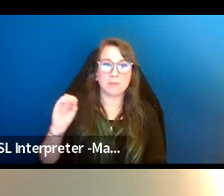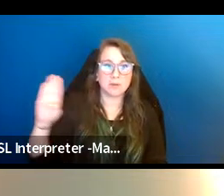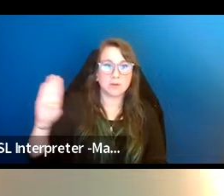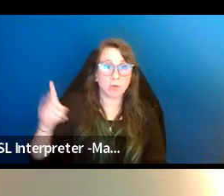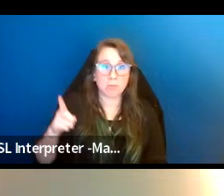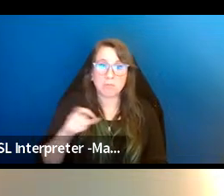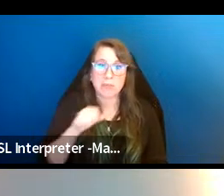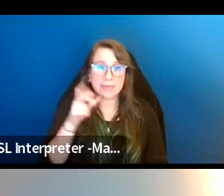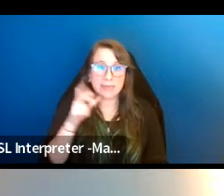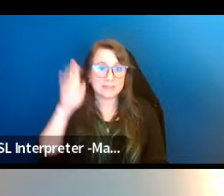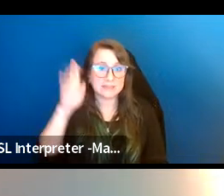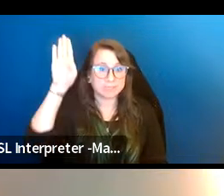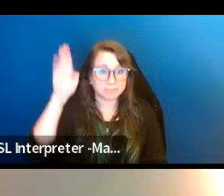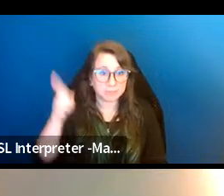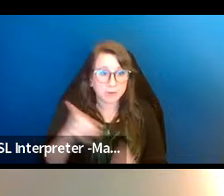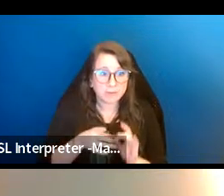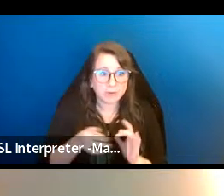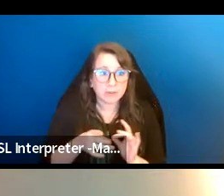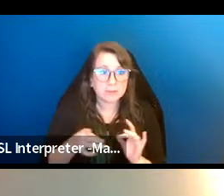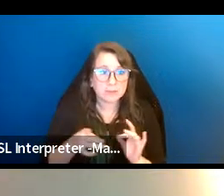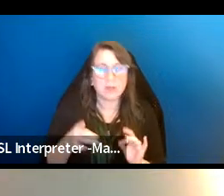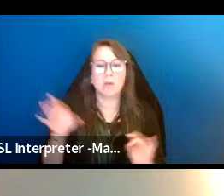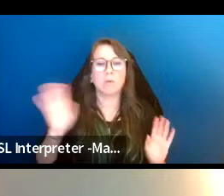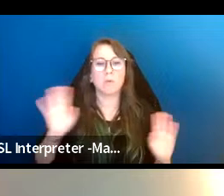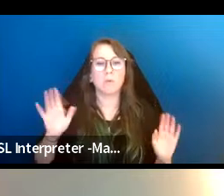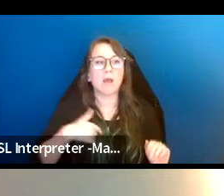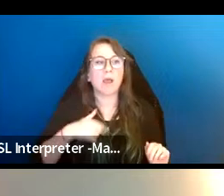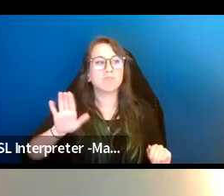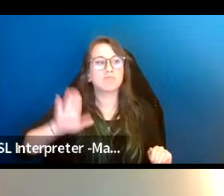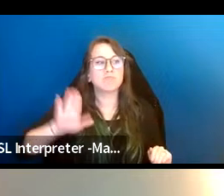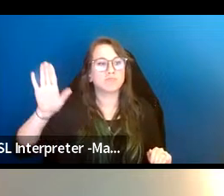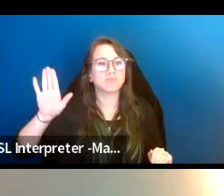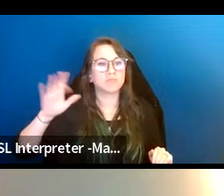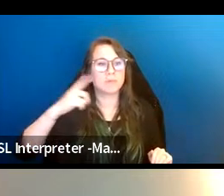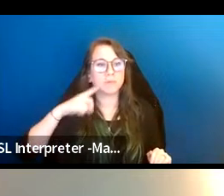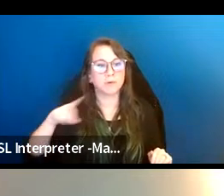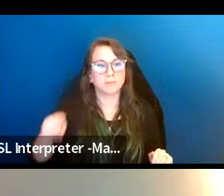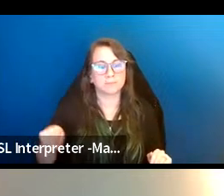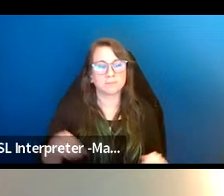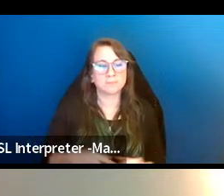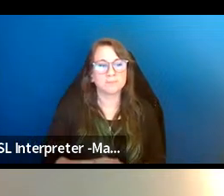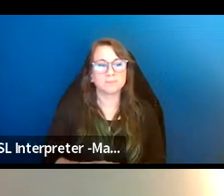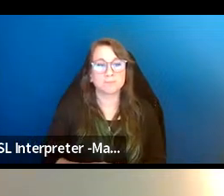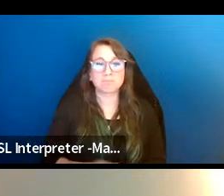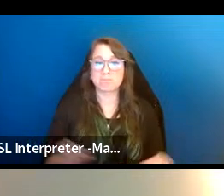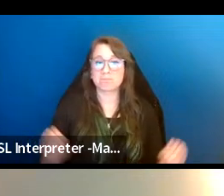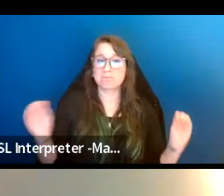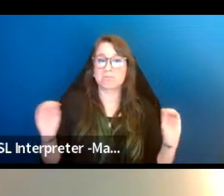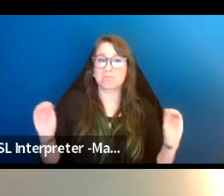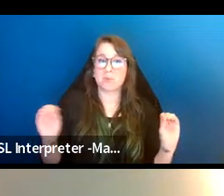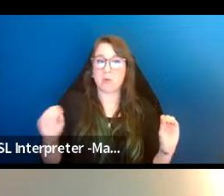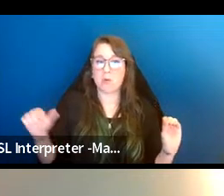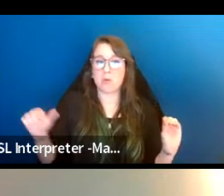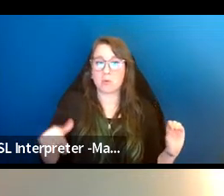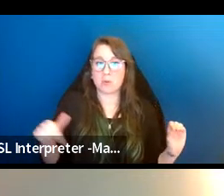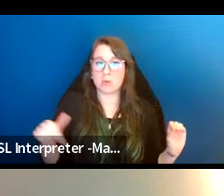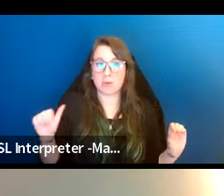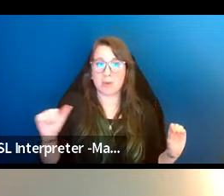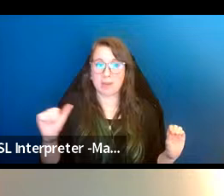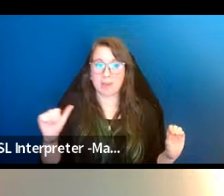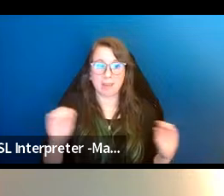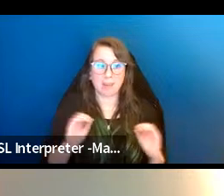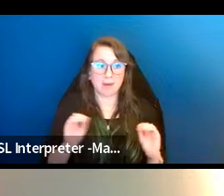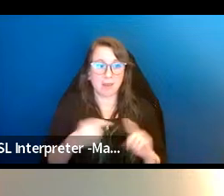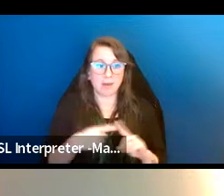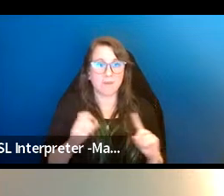question? No, I was raising my hand for time. Okay, perfect. Don't have any more questions in the Q&A, none from